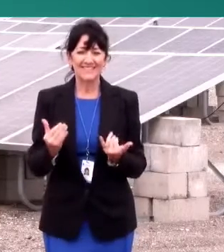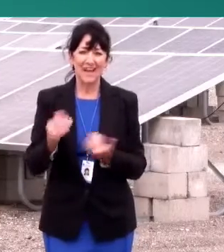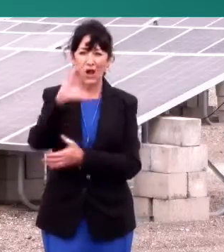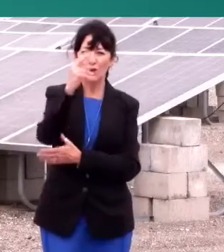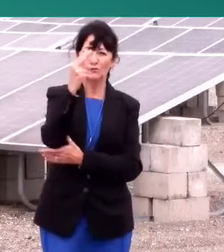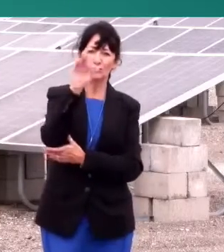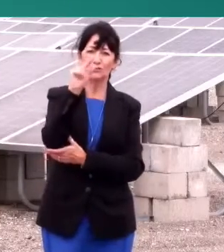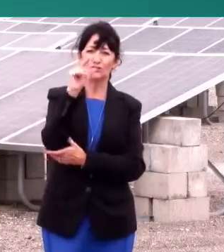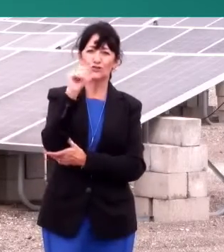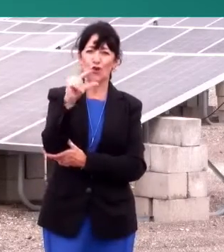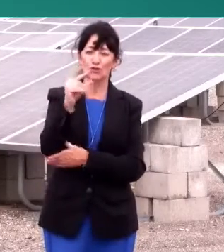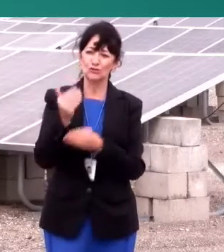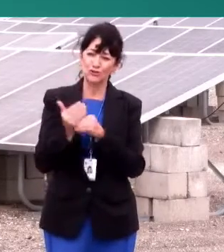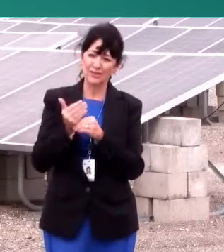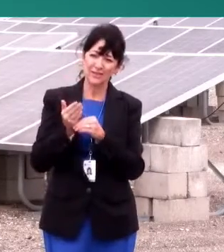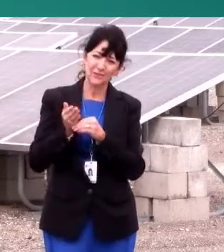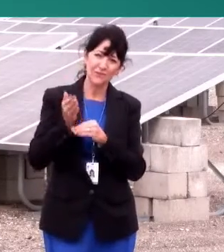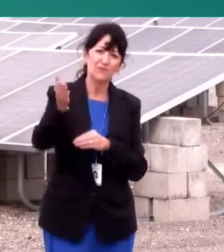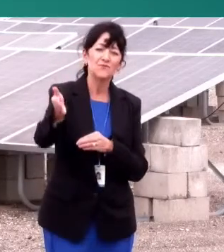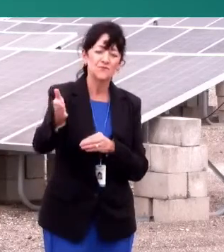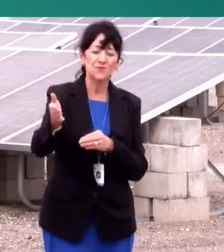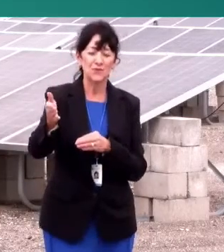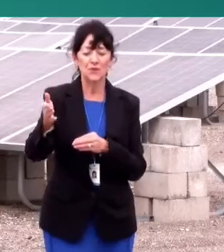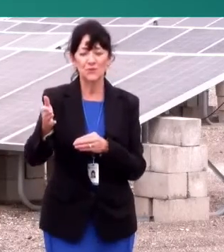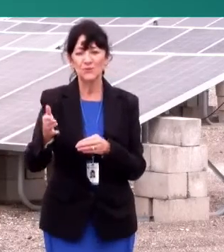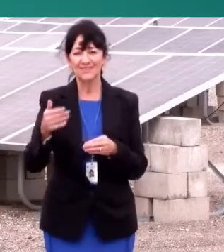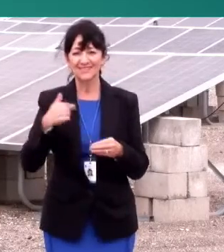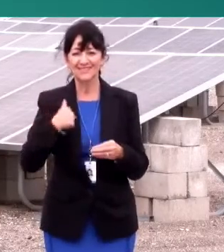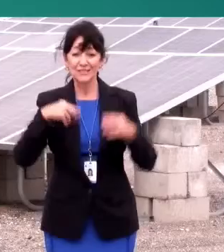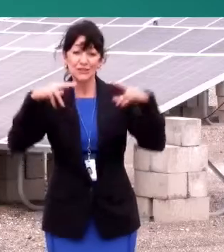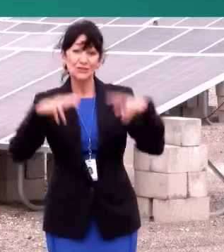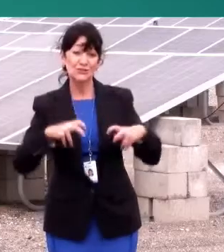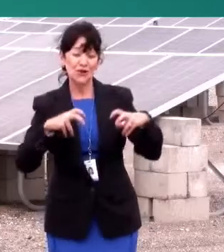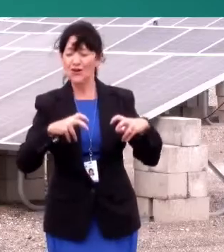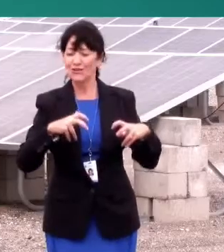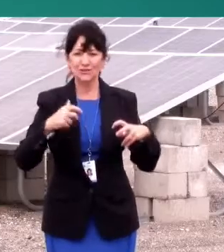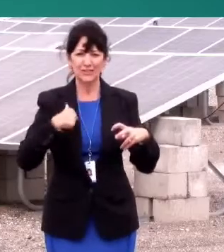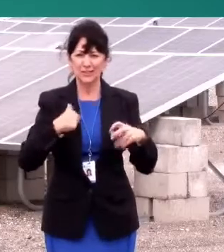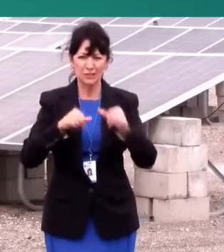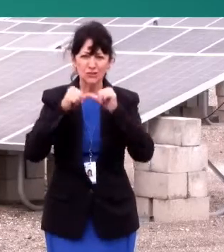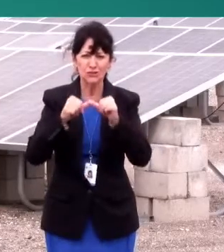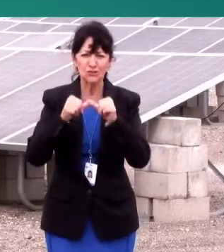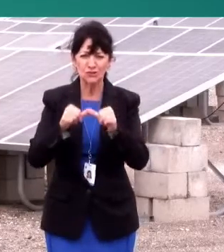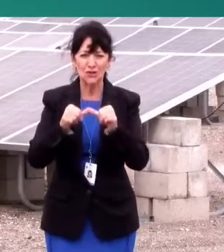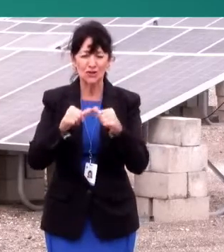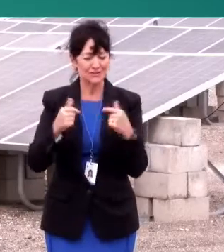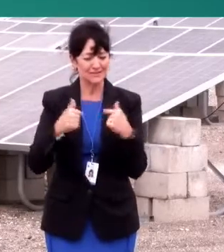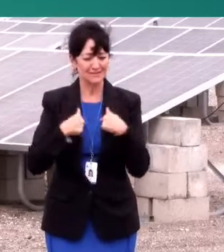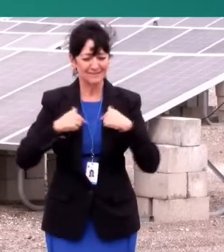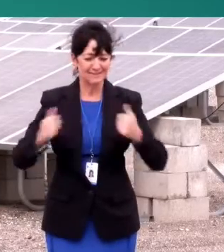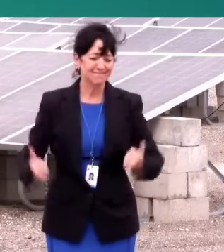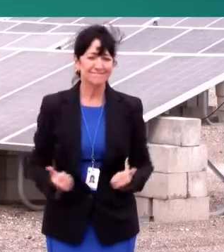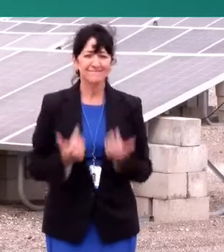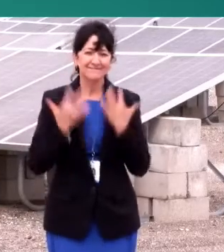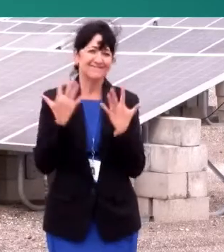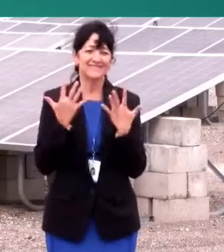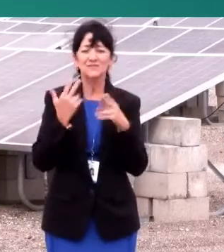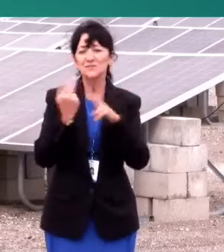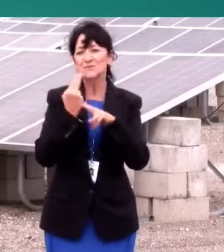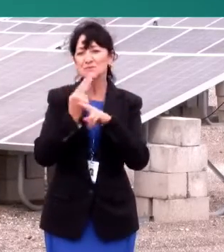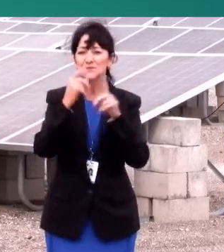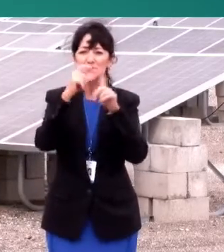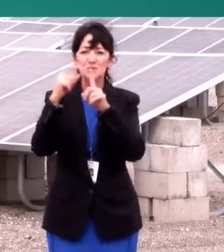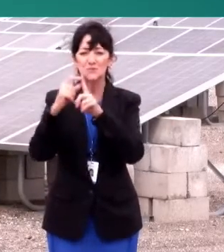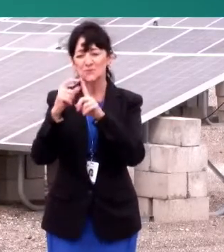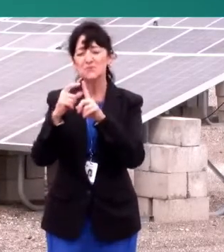Not only am I amped, but I am energized. And heck, I'm even electrified by the prospect of implementing community